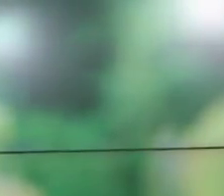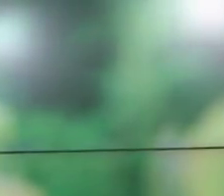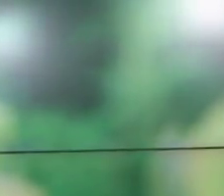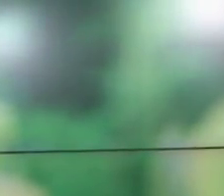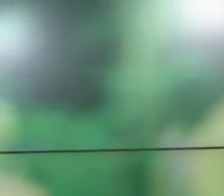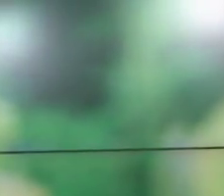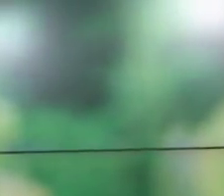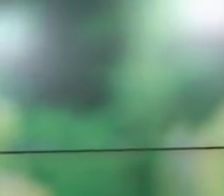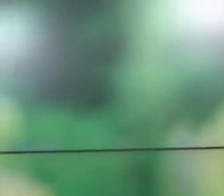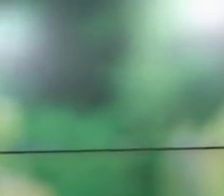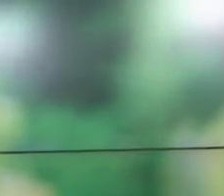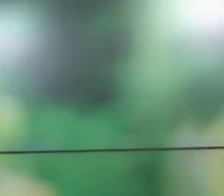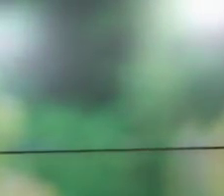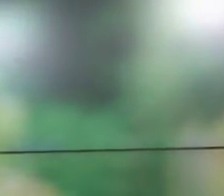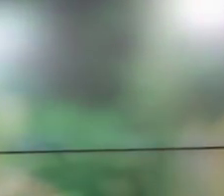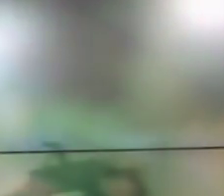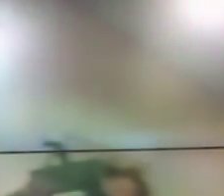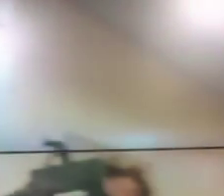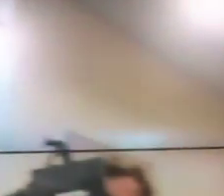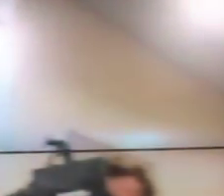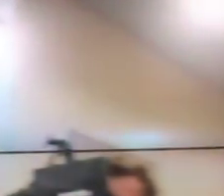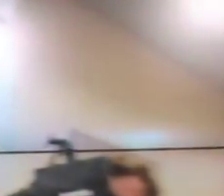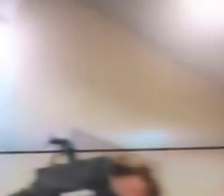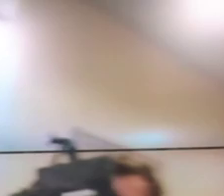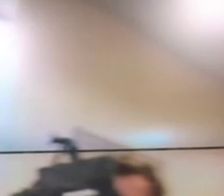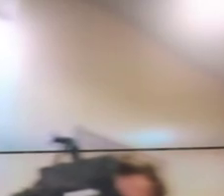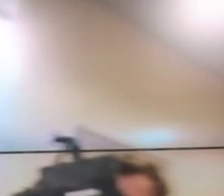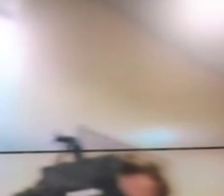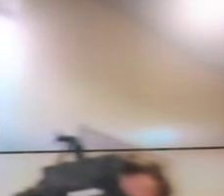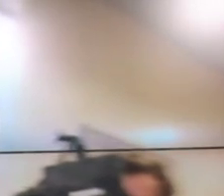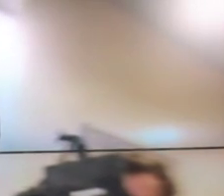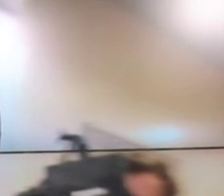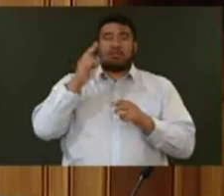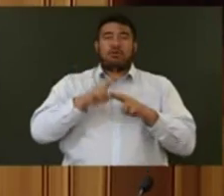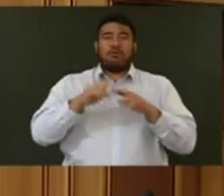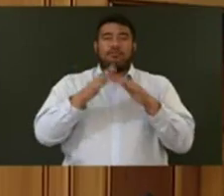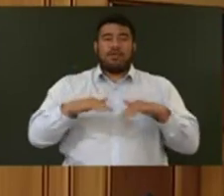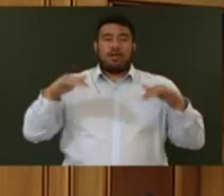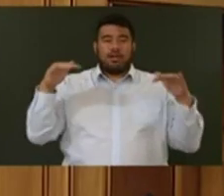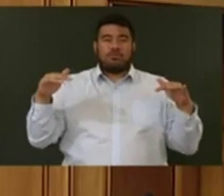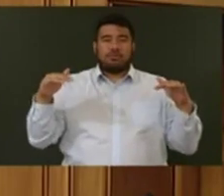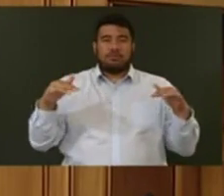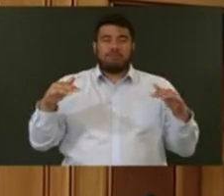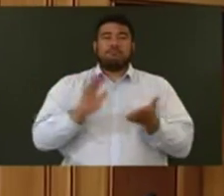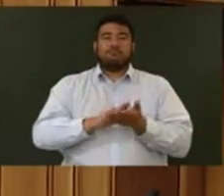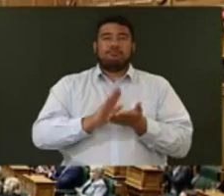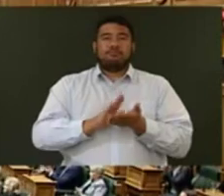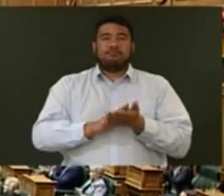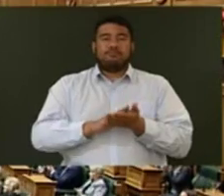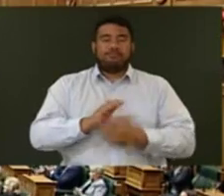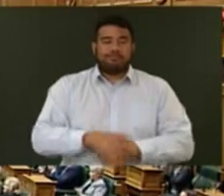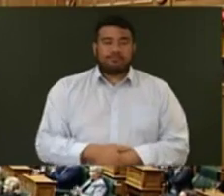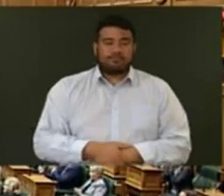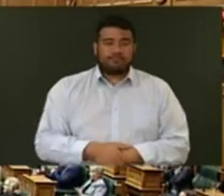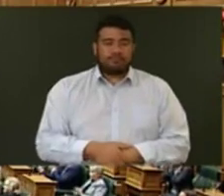I noho te pāre mata 52 o tēnei whenua I te rānei mo te wā tuatahi, he mea whakawahi te tautohito o reipa